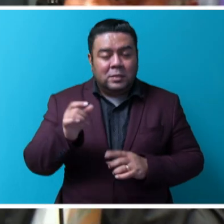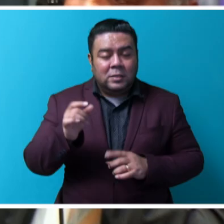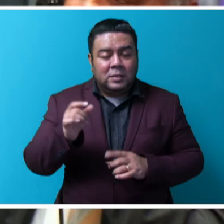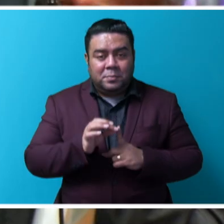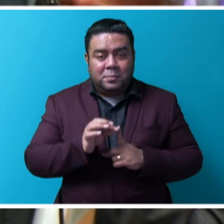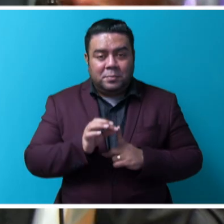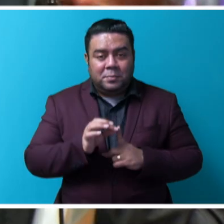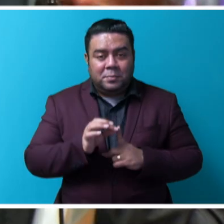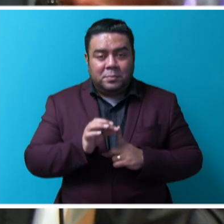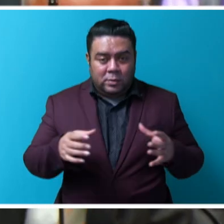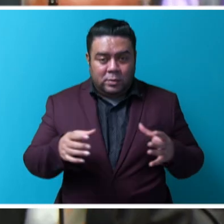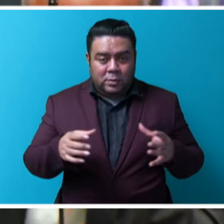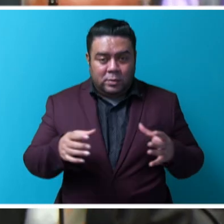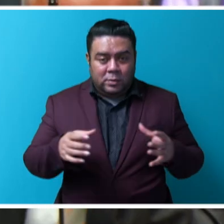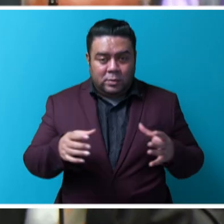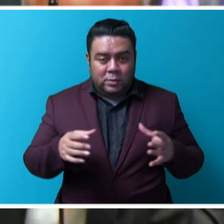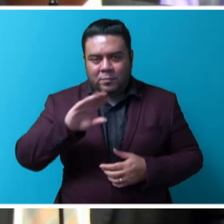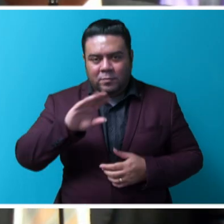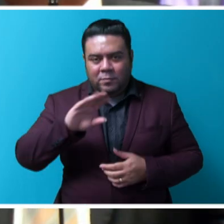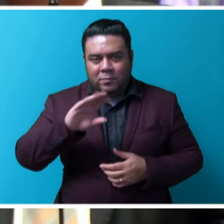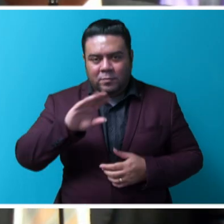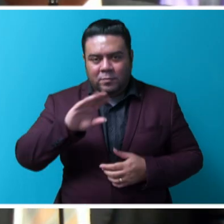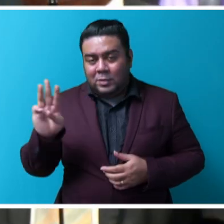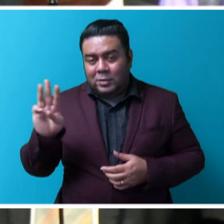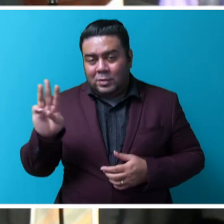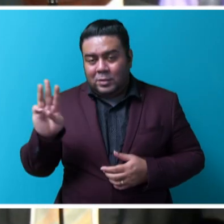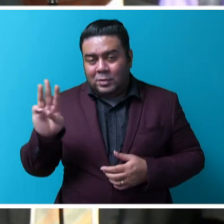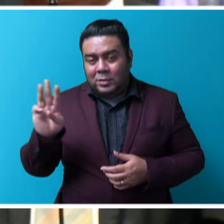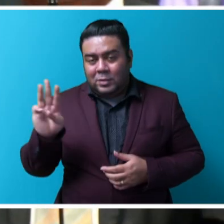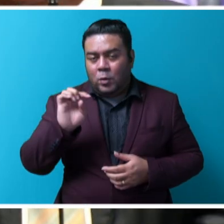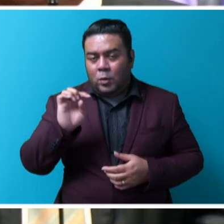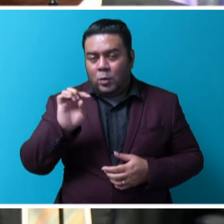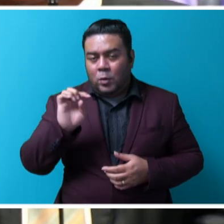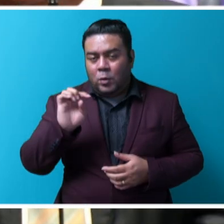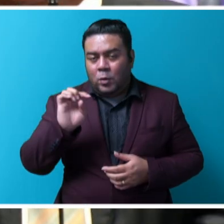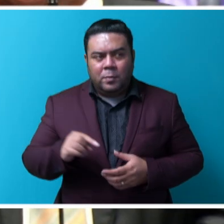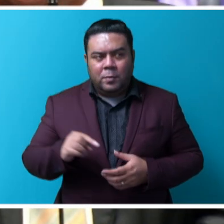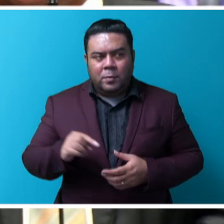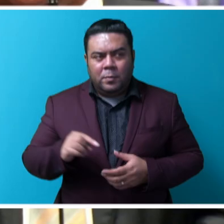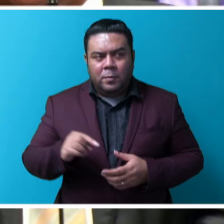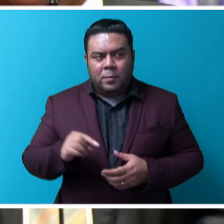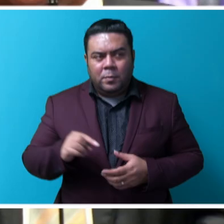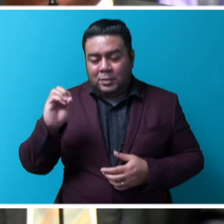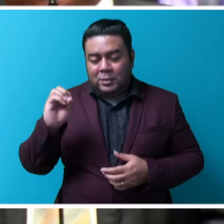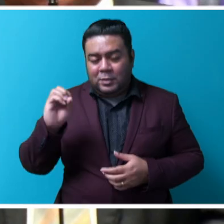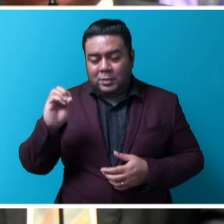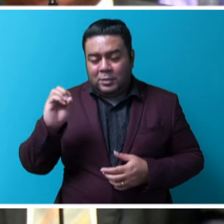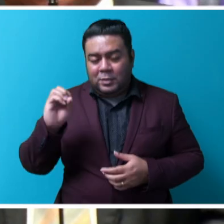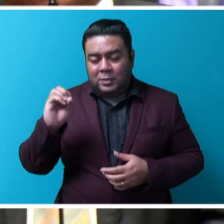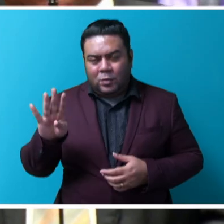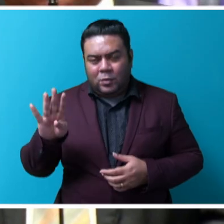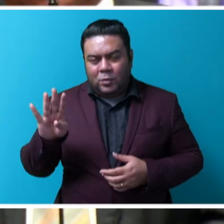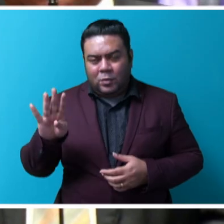is disorganized and is confused. Mr. Speaker, sir, 1G1 there,